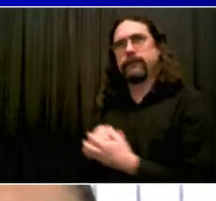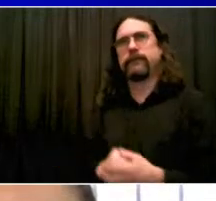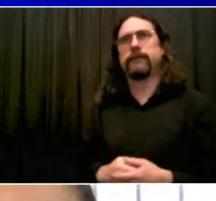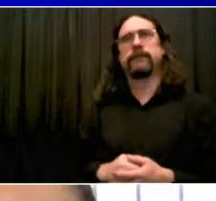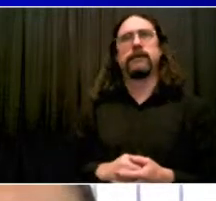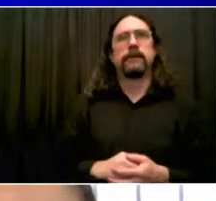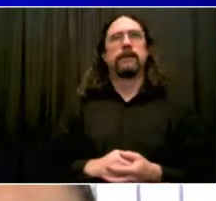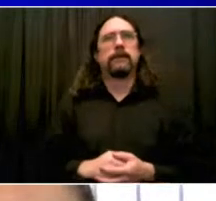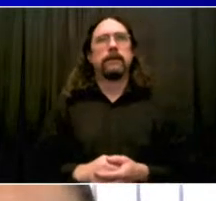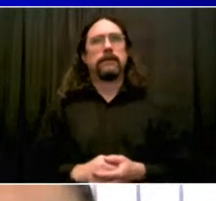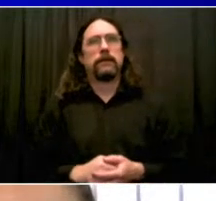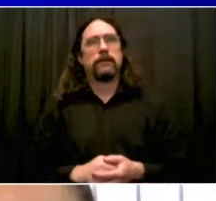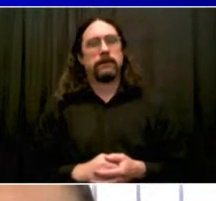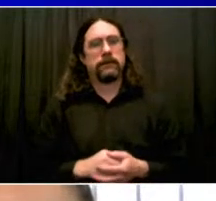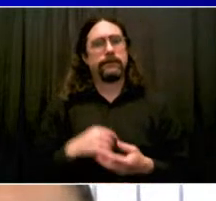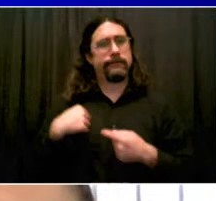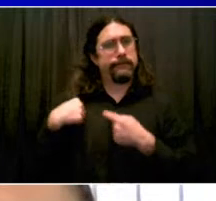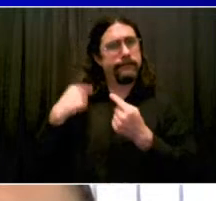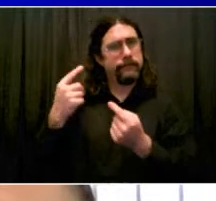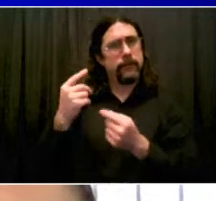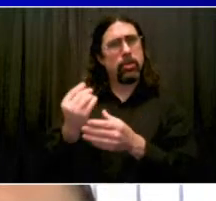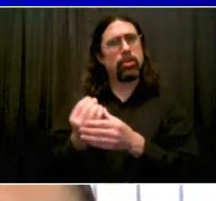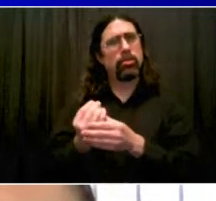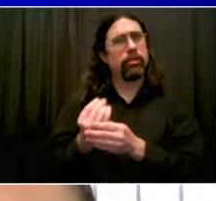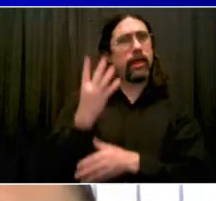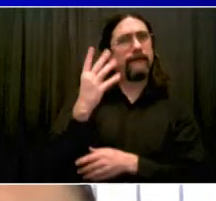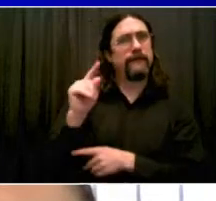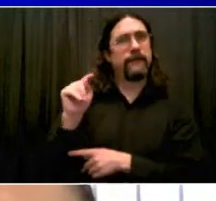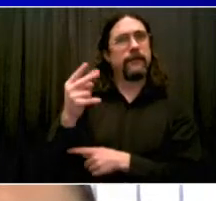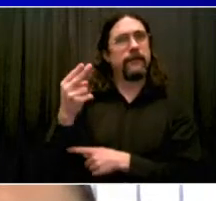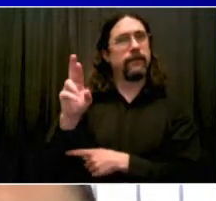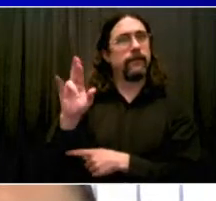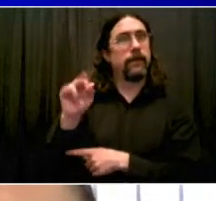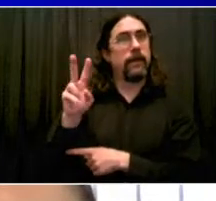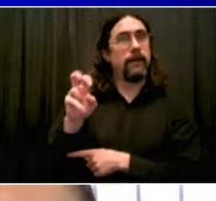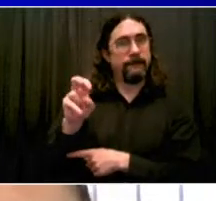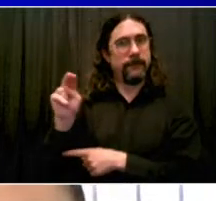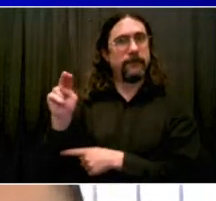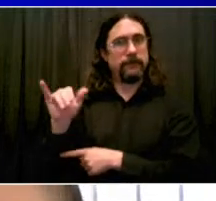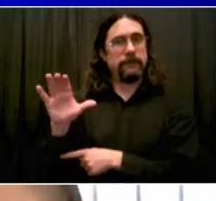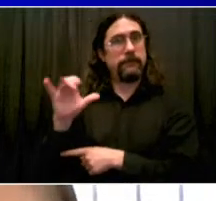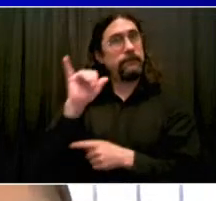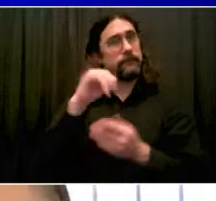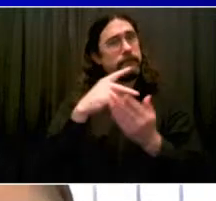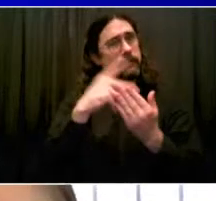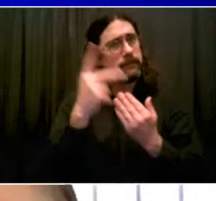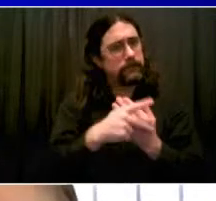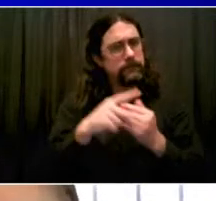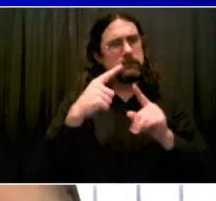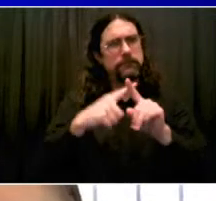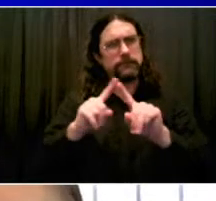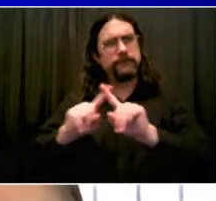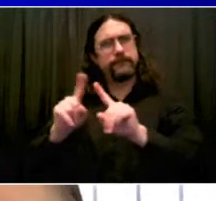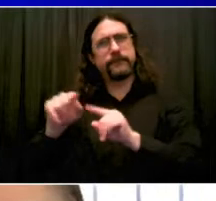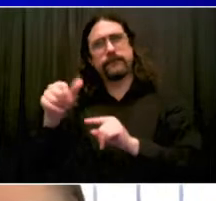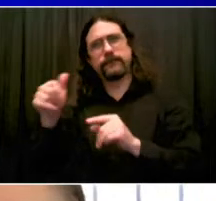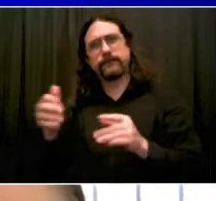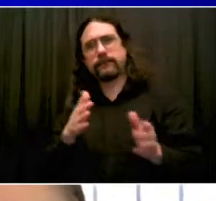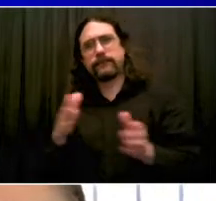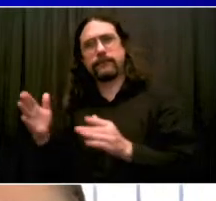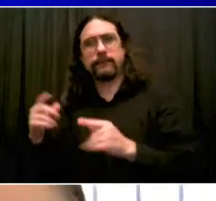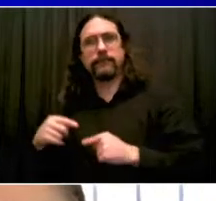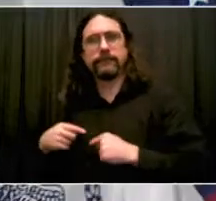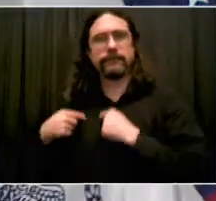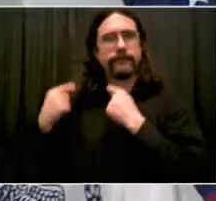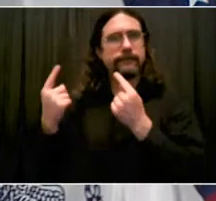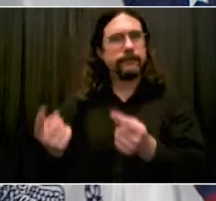Everyone I've met who works on mental health issues does it as a labor of love, and that's going to be clear in this effort going forward